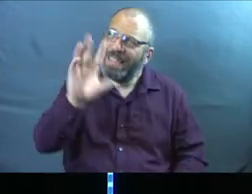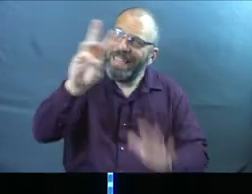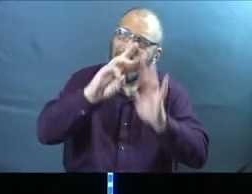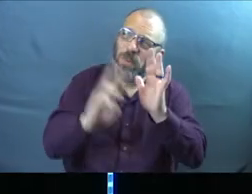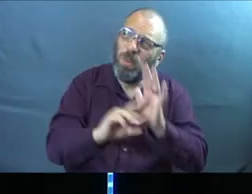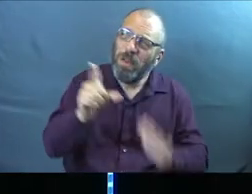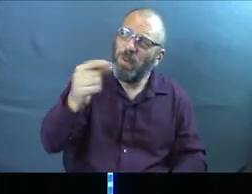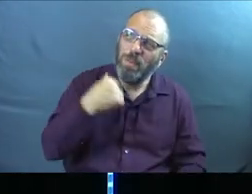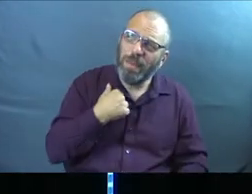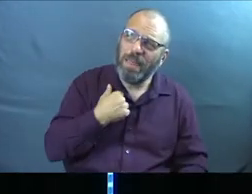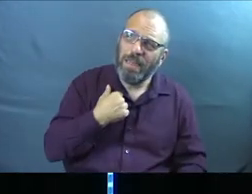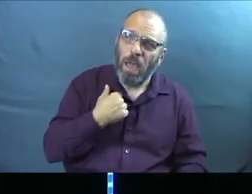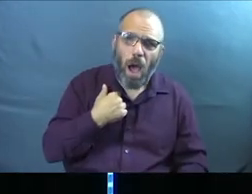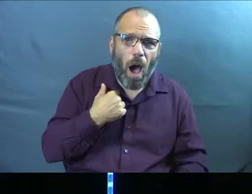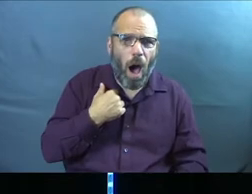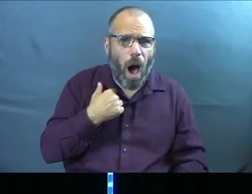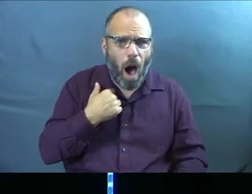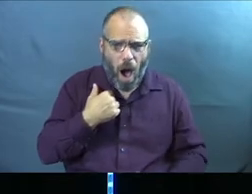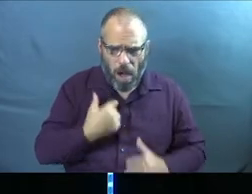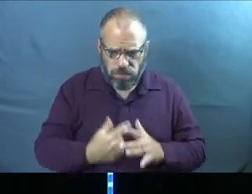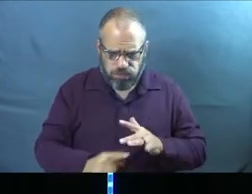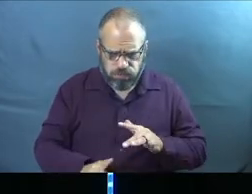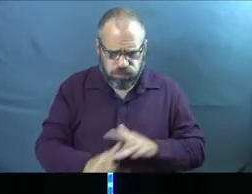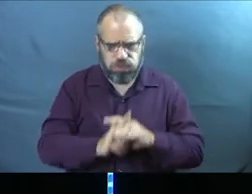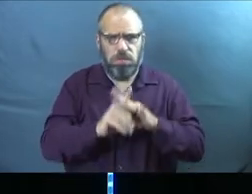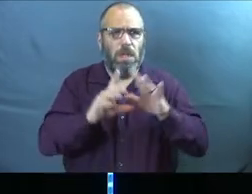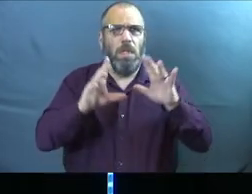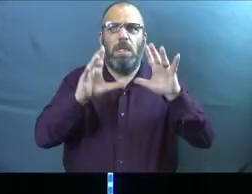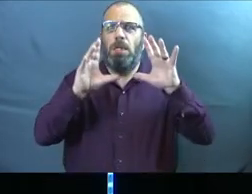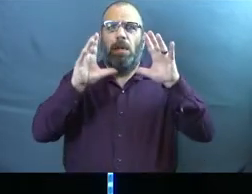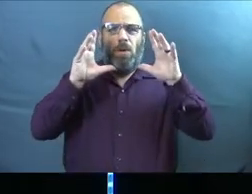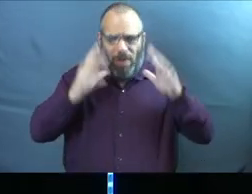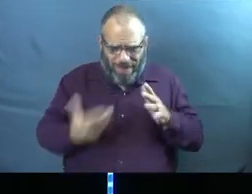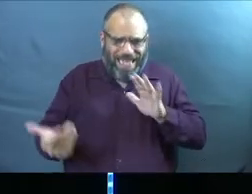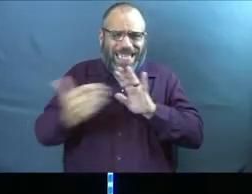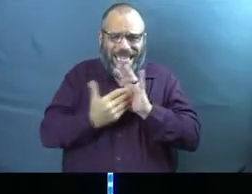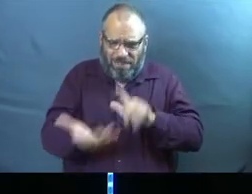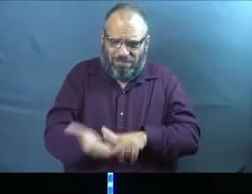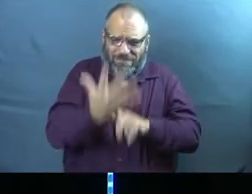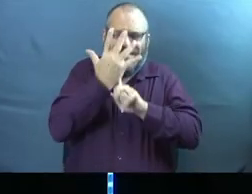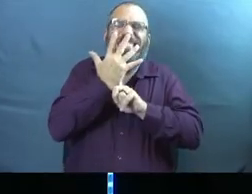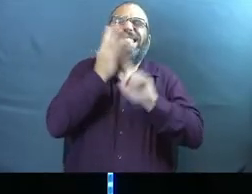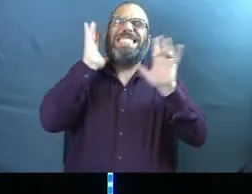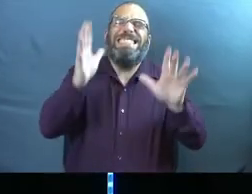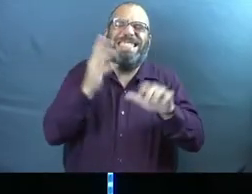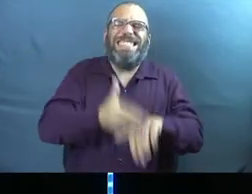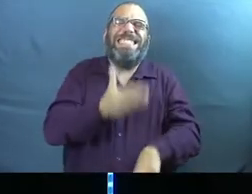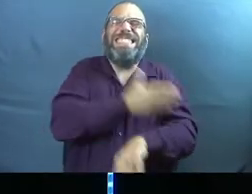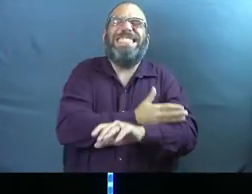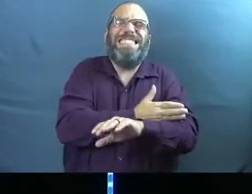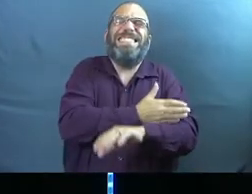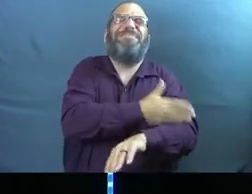God with me. And oh, it rises up in you as soon as I say that, doesn't it? It's like, wait a second, you won't get better.